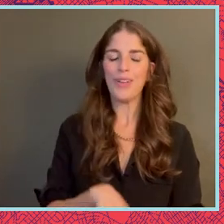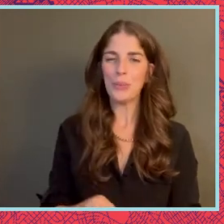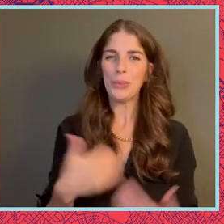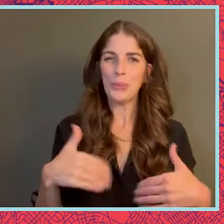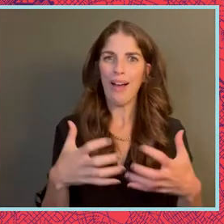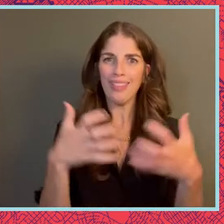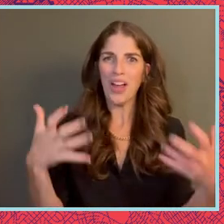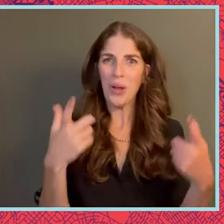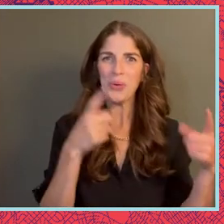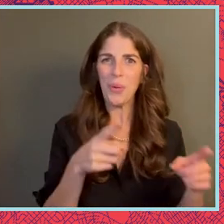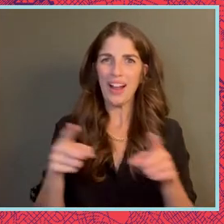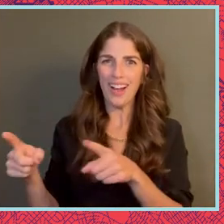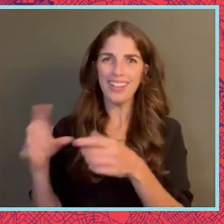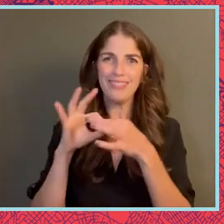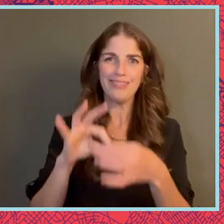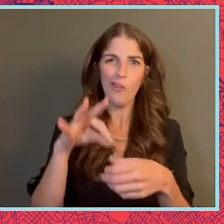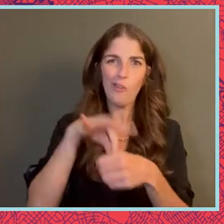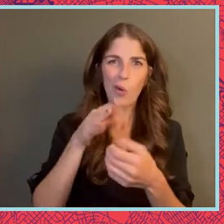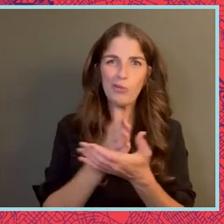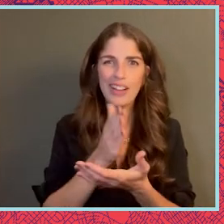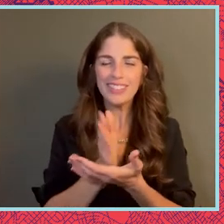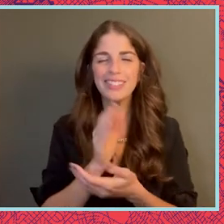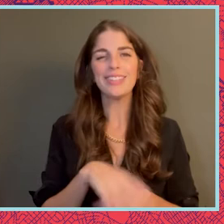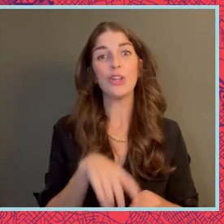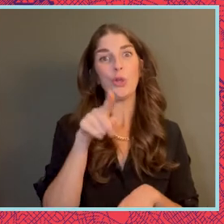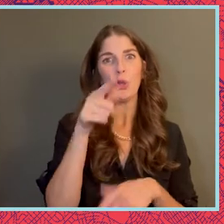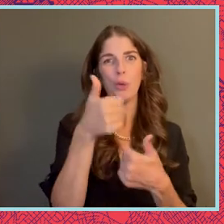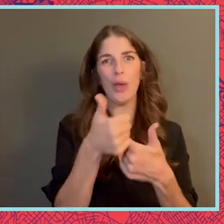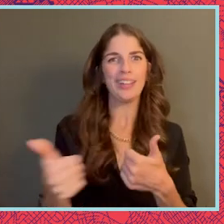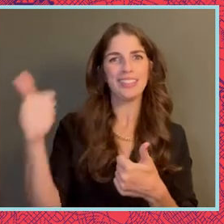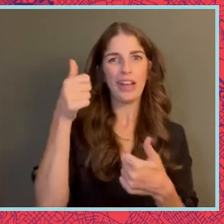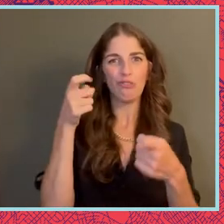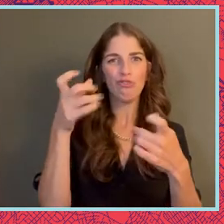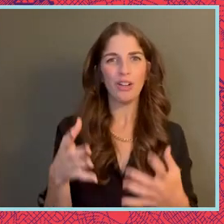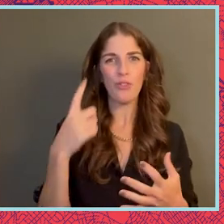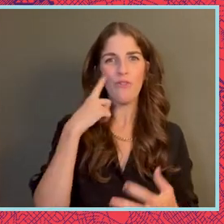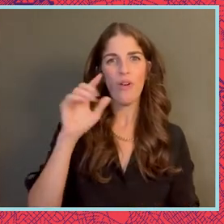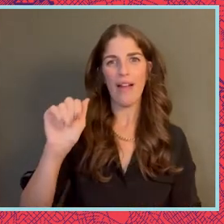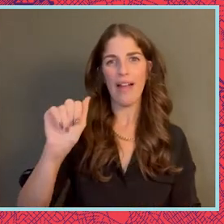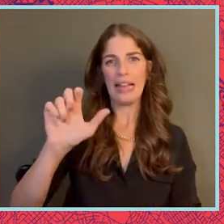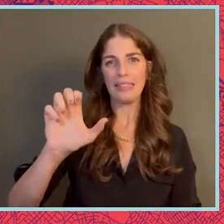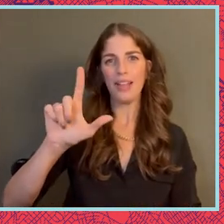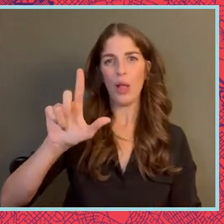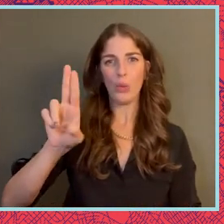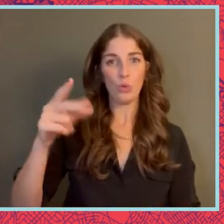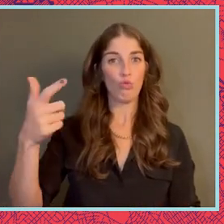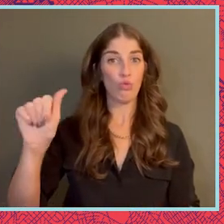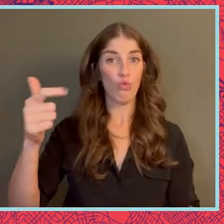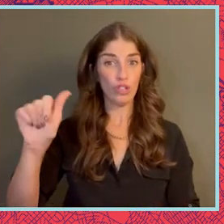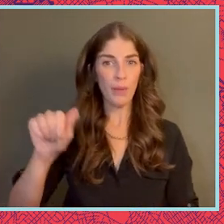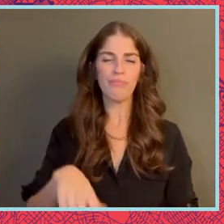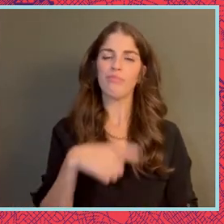a lot going on in voting rights, and as executive director of the ACLU of Georgia, you've really seen